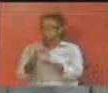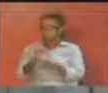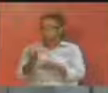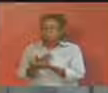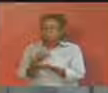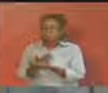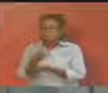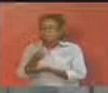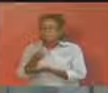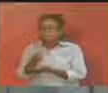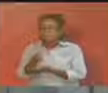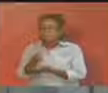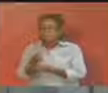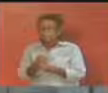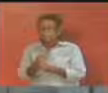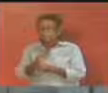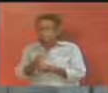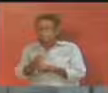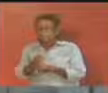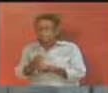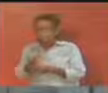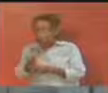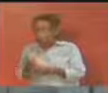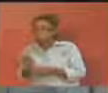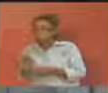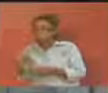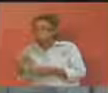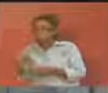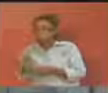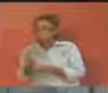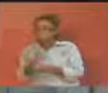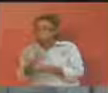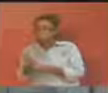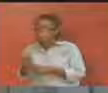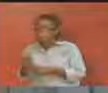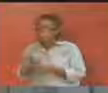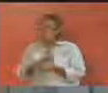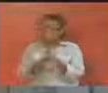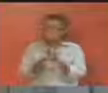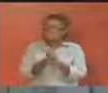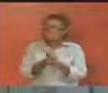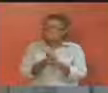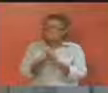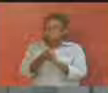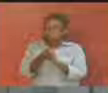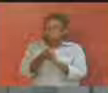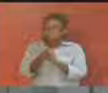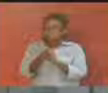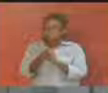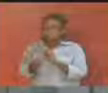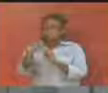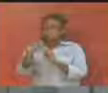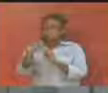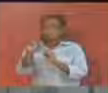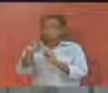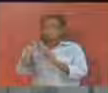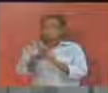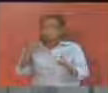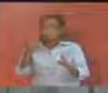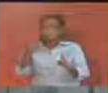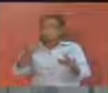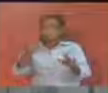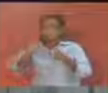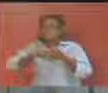Antigua, was it found in the UK? So do we know whether it originated in Antigua in the Caribbean or whether it originated in